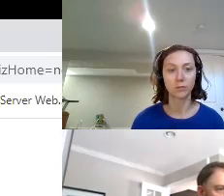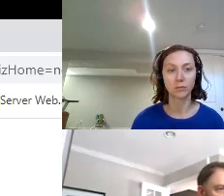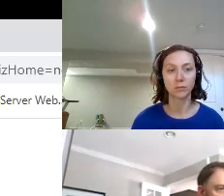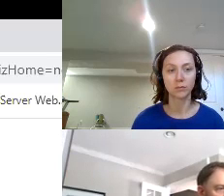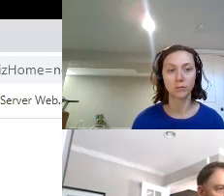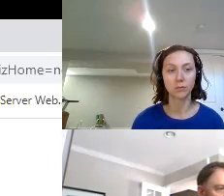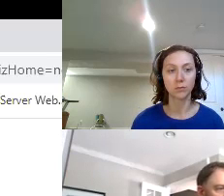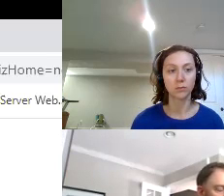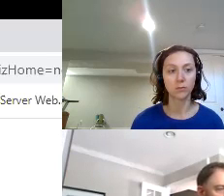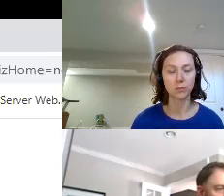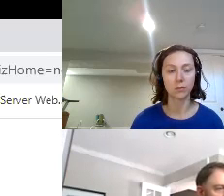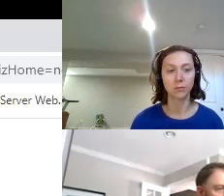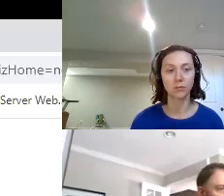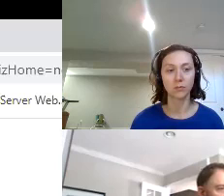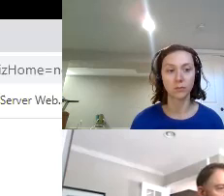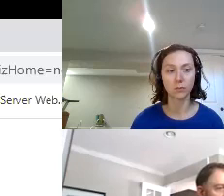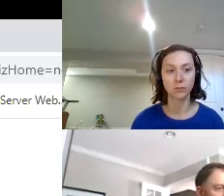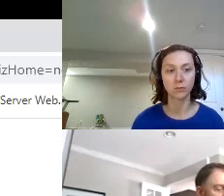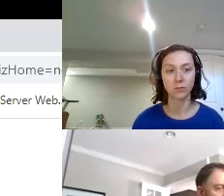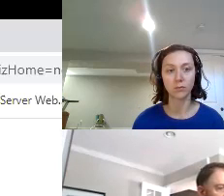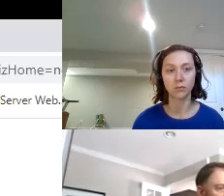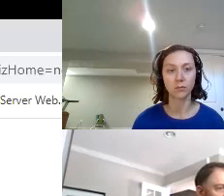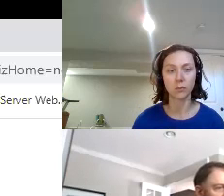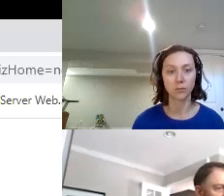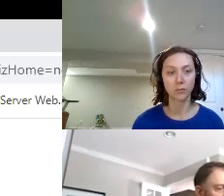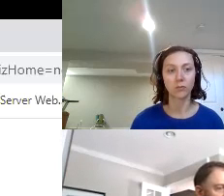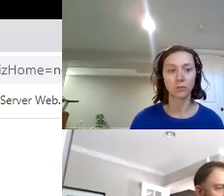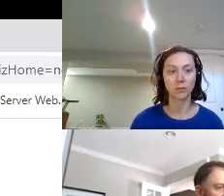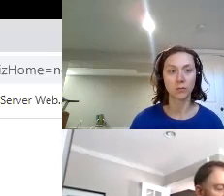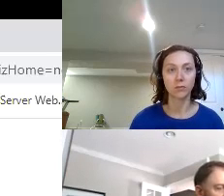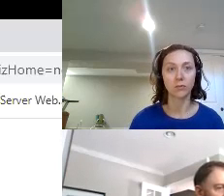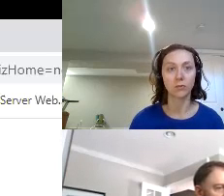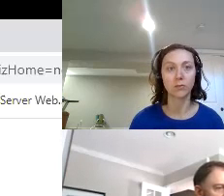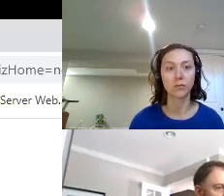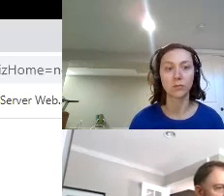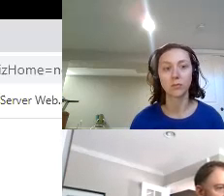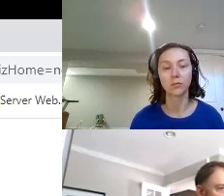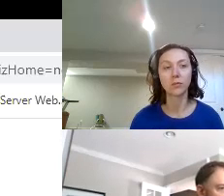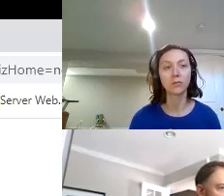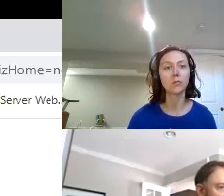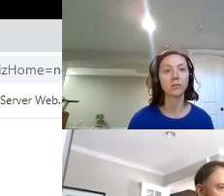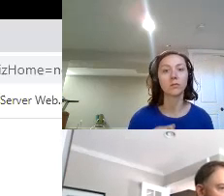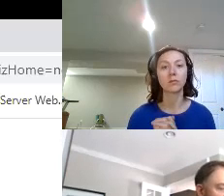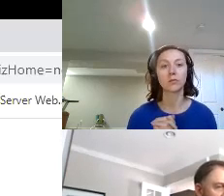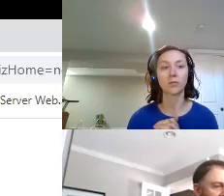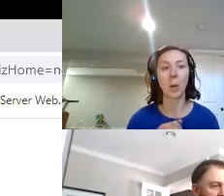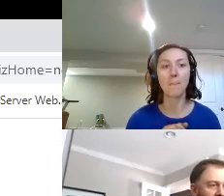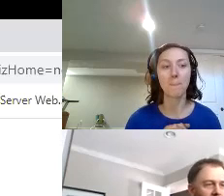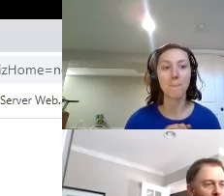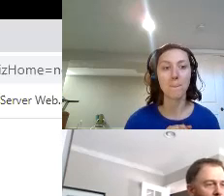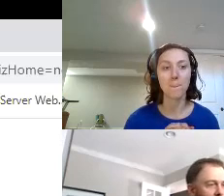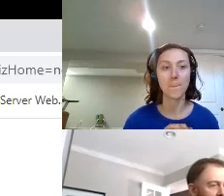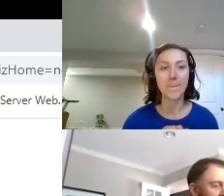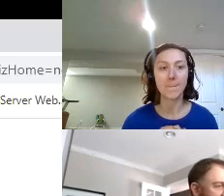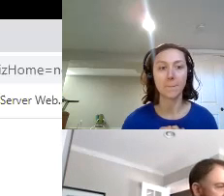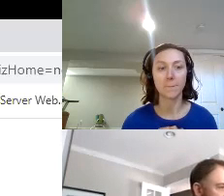show is this University of Washington Center for Women's Welfare Self-Sufficiency Standard. So this is a metric that